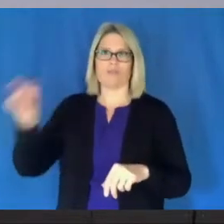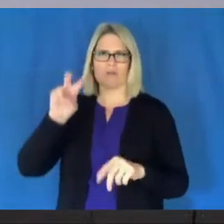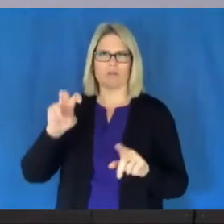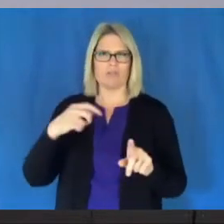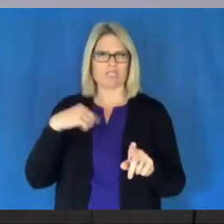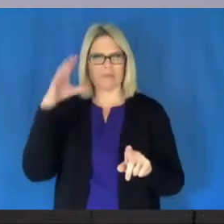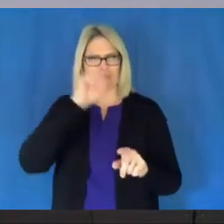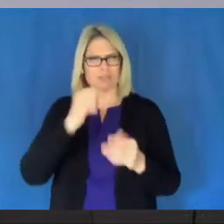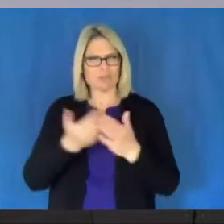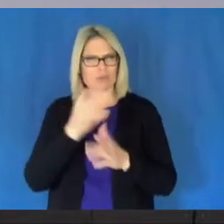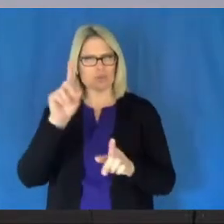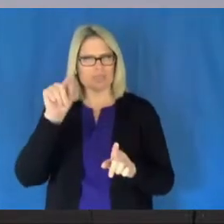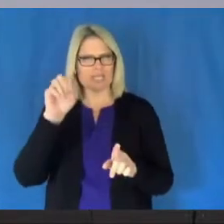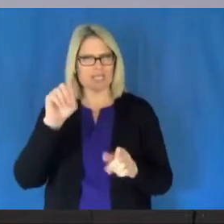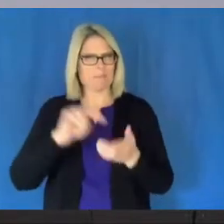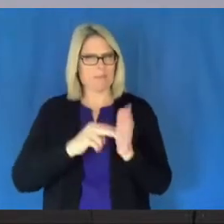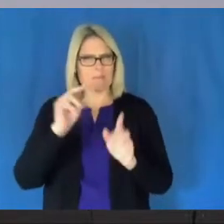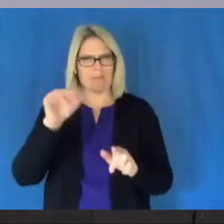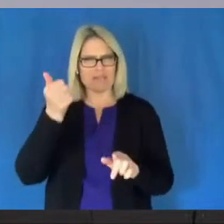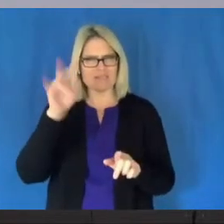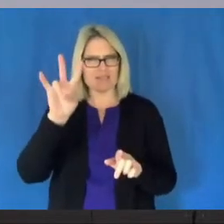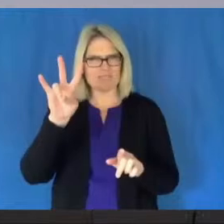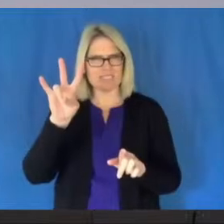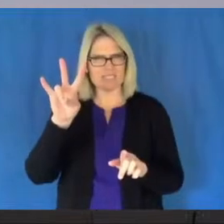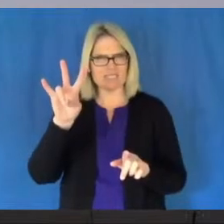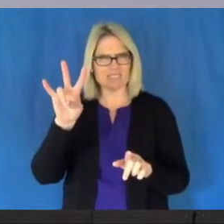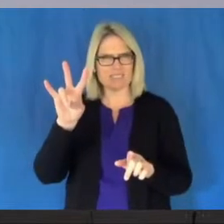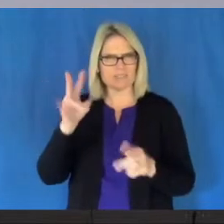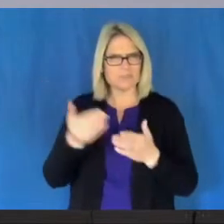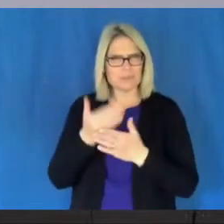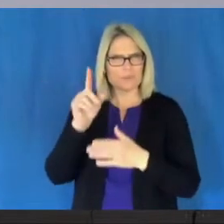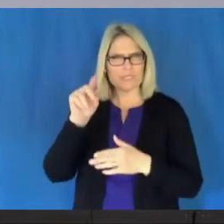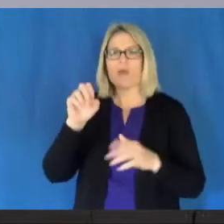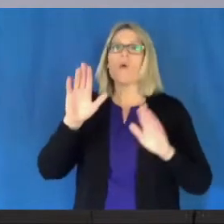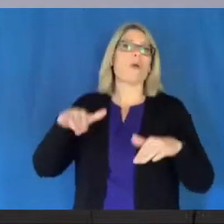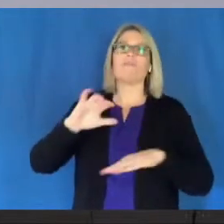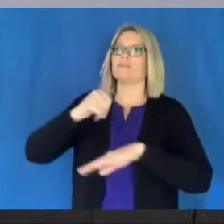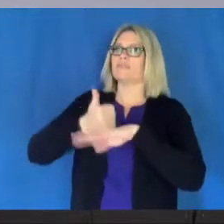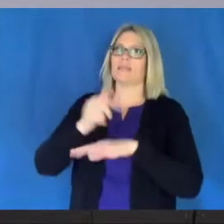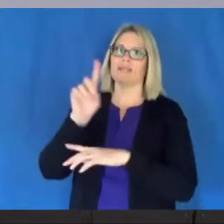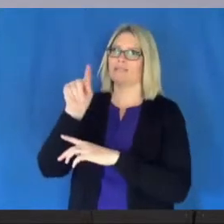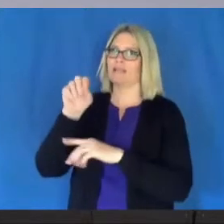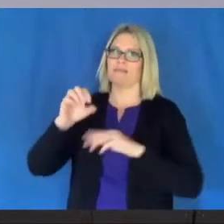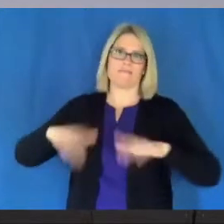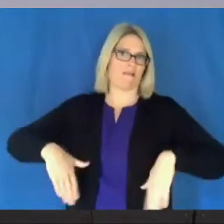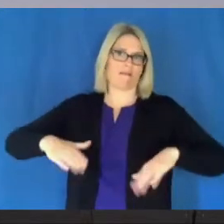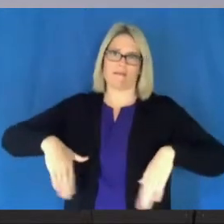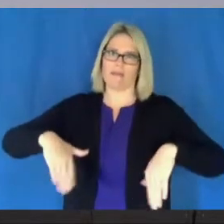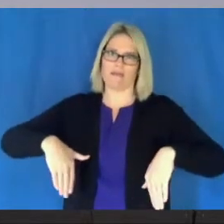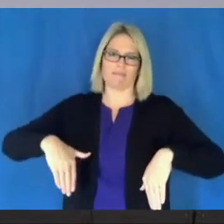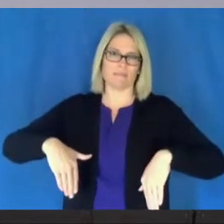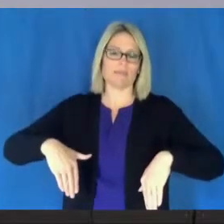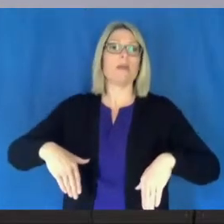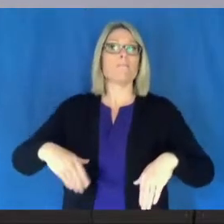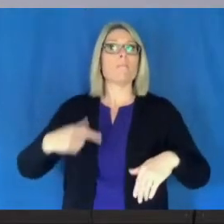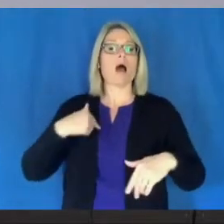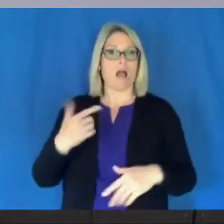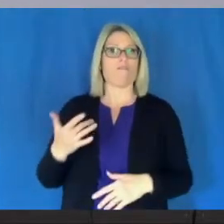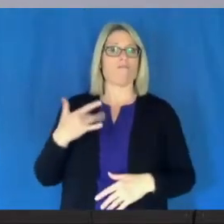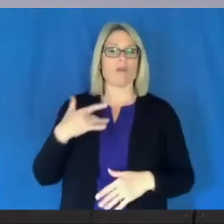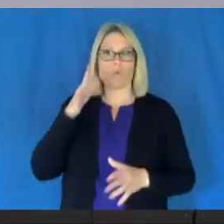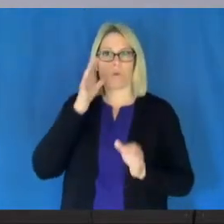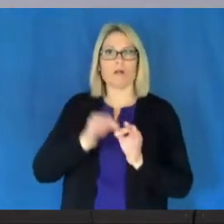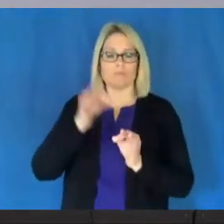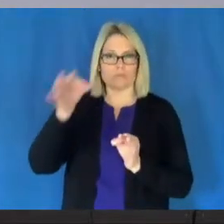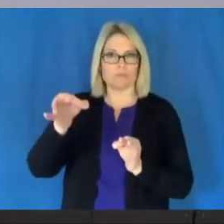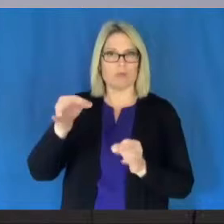date then, not the 17th? There's not been a date set, but I anticipate that. I know